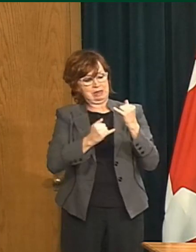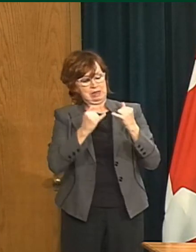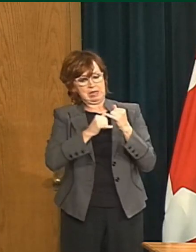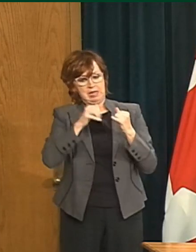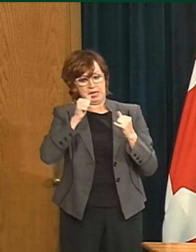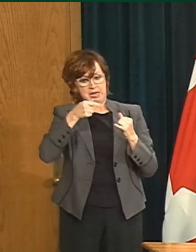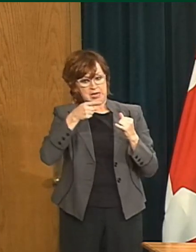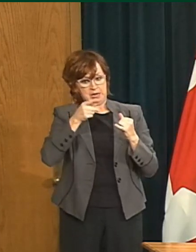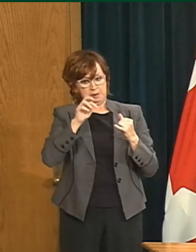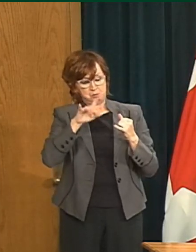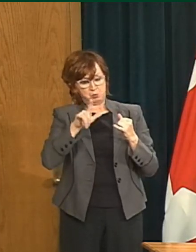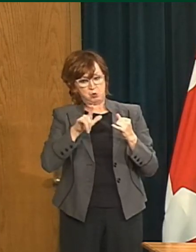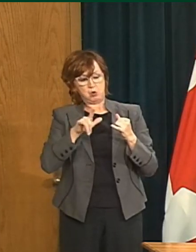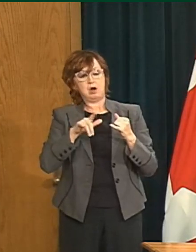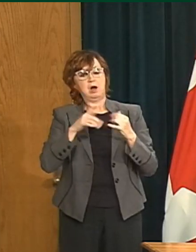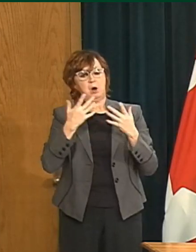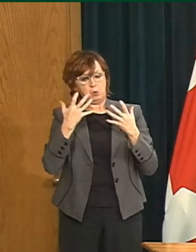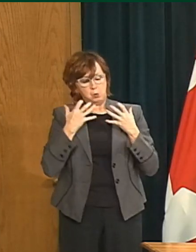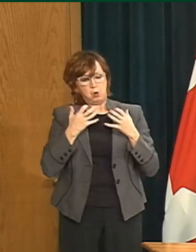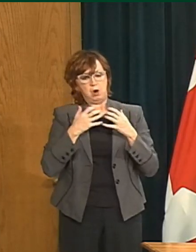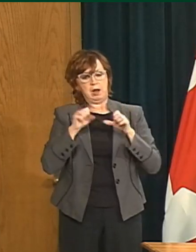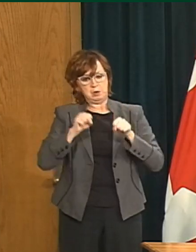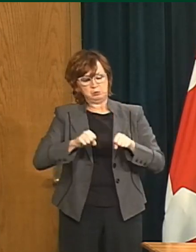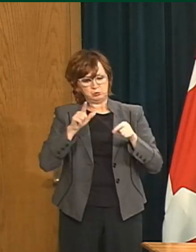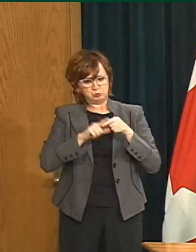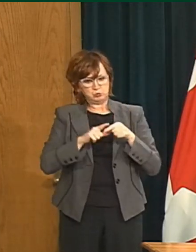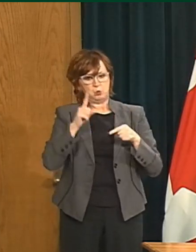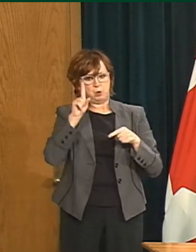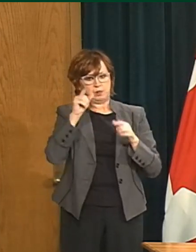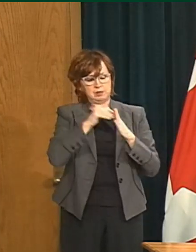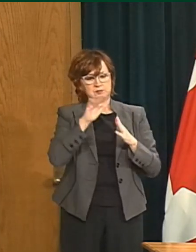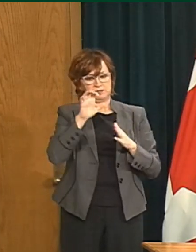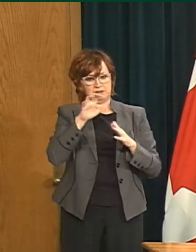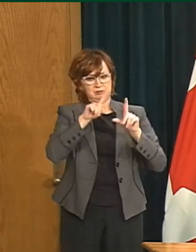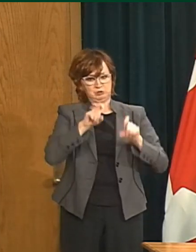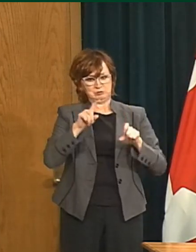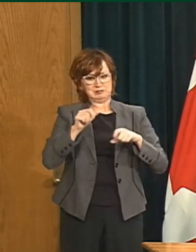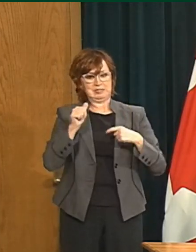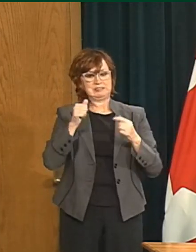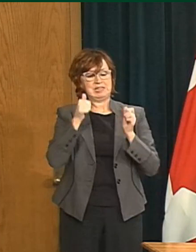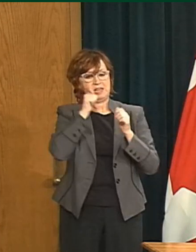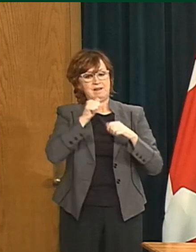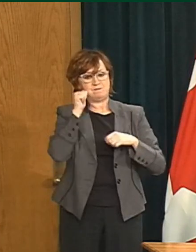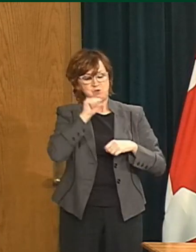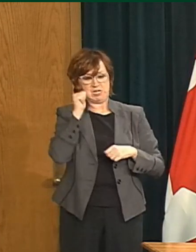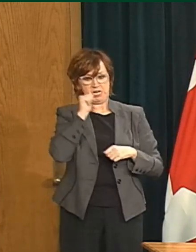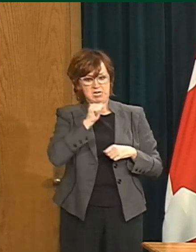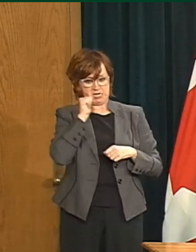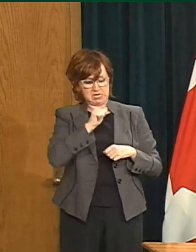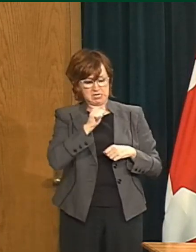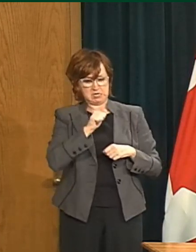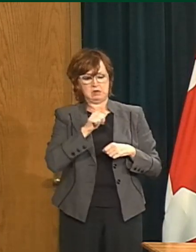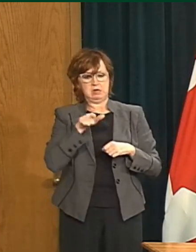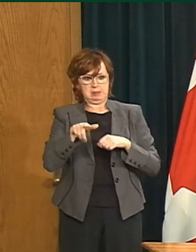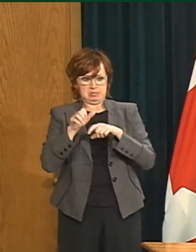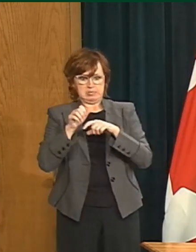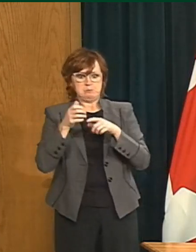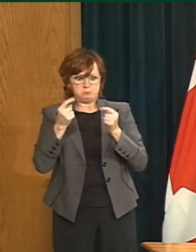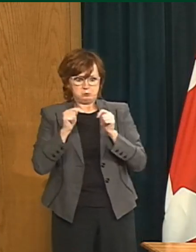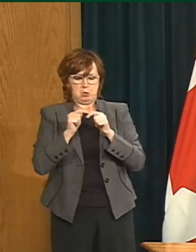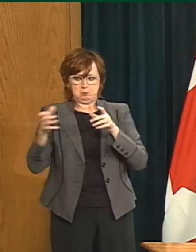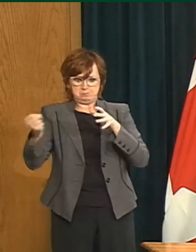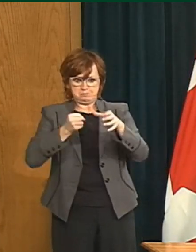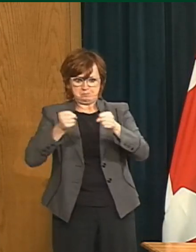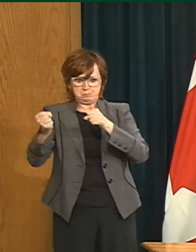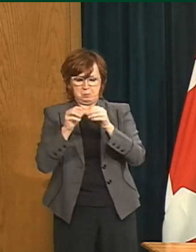to access the necessary testing supplies. We have already increased our contact tracing capacity, but we are